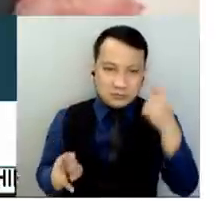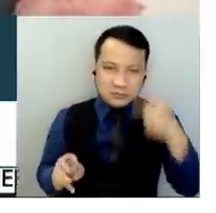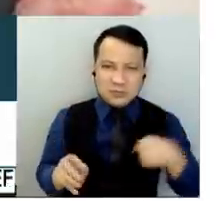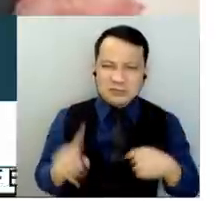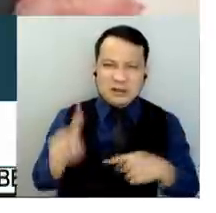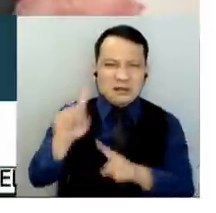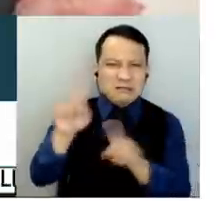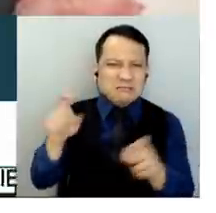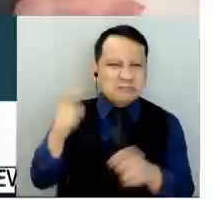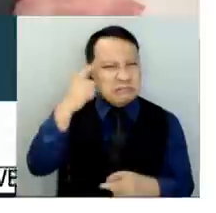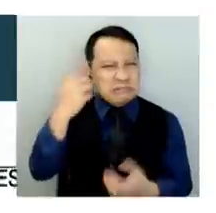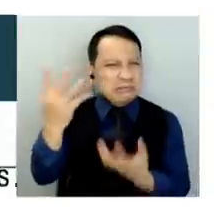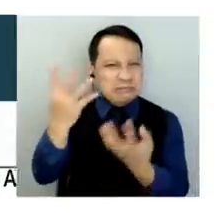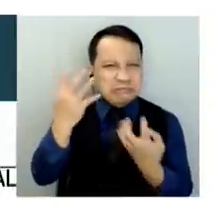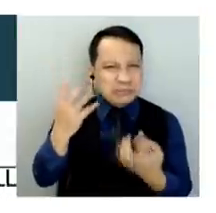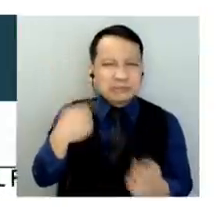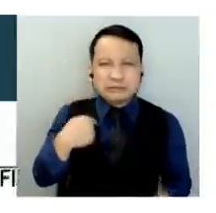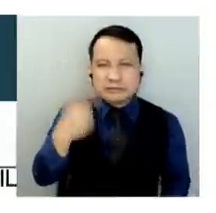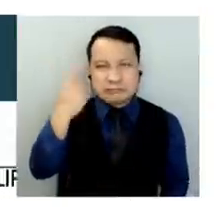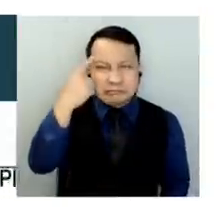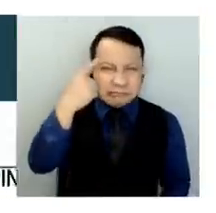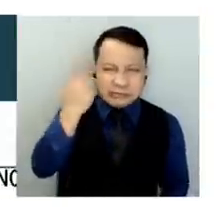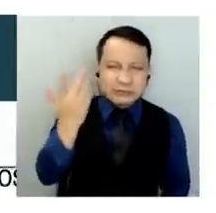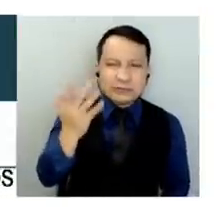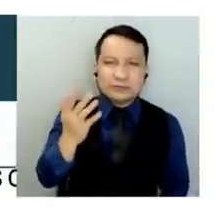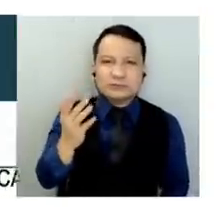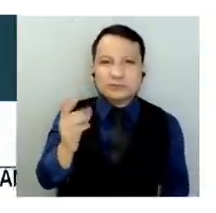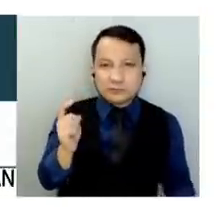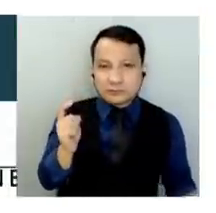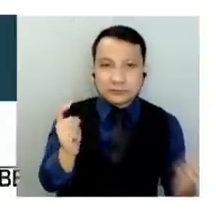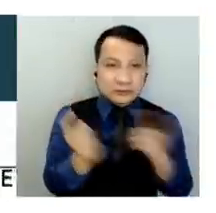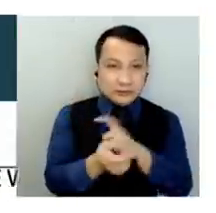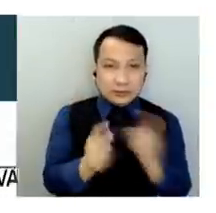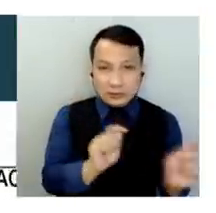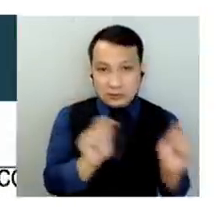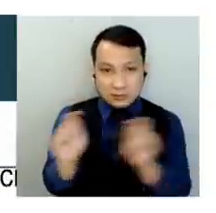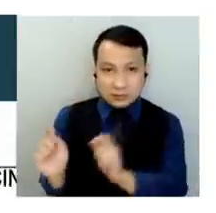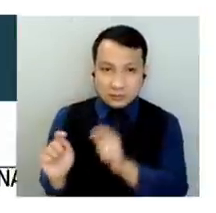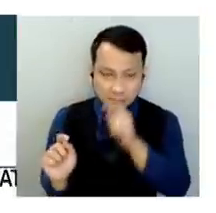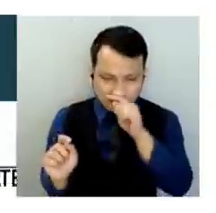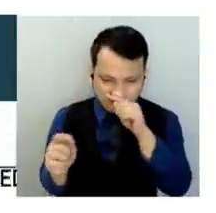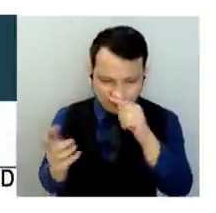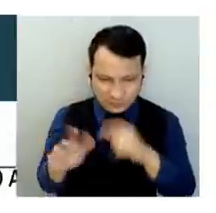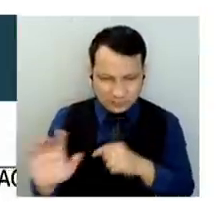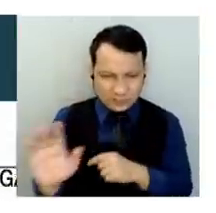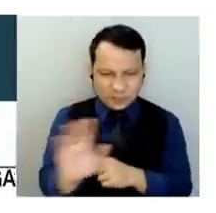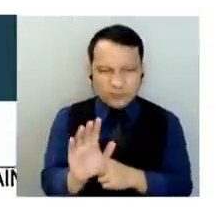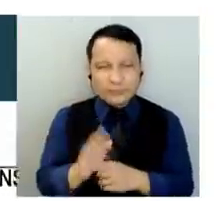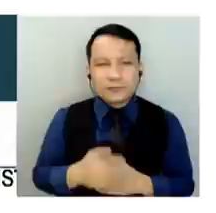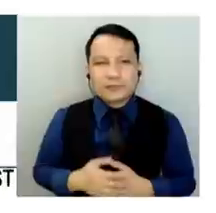Yeah. And a shift possibly. Is that also